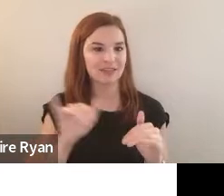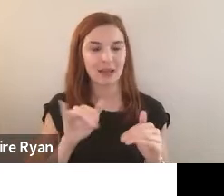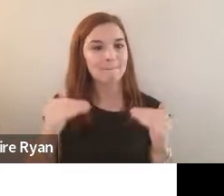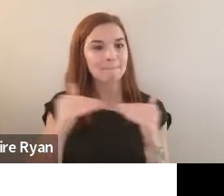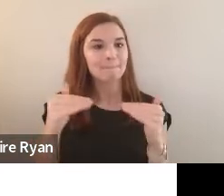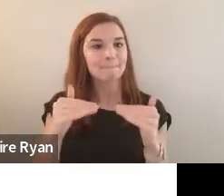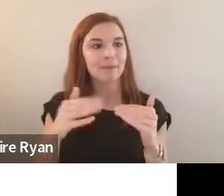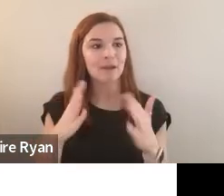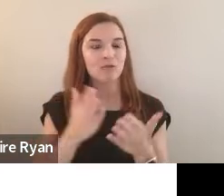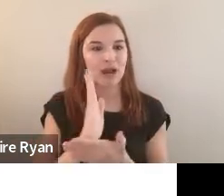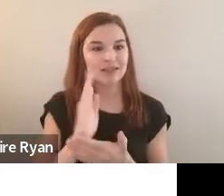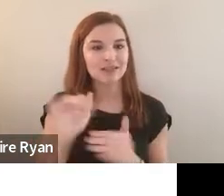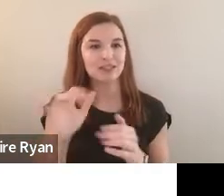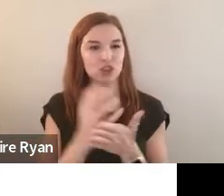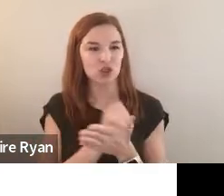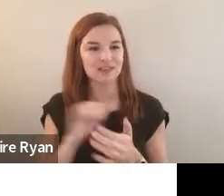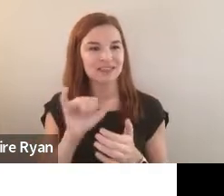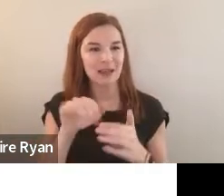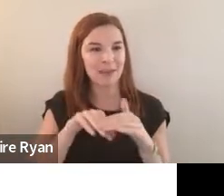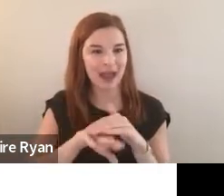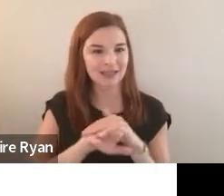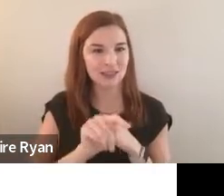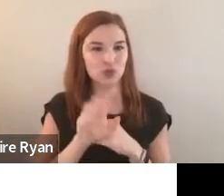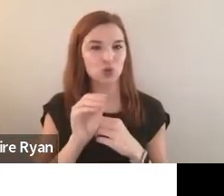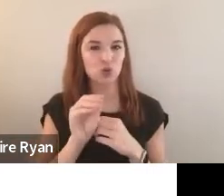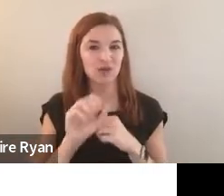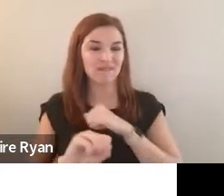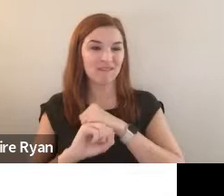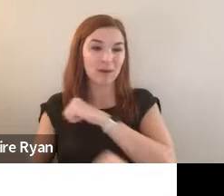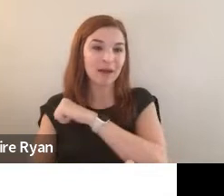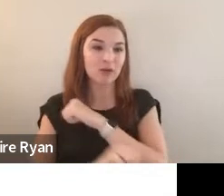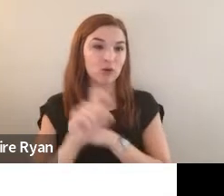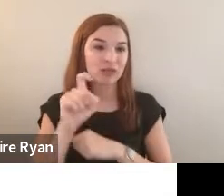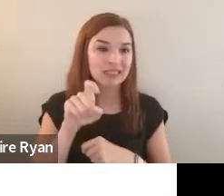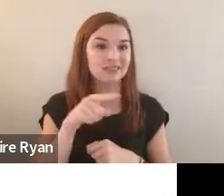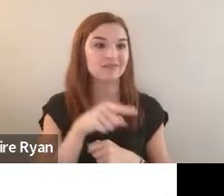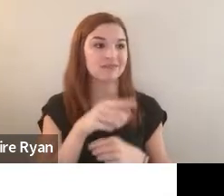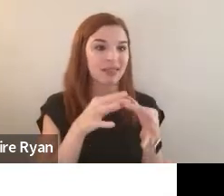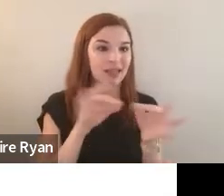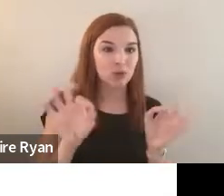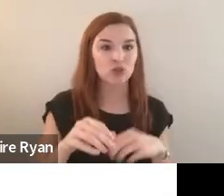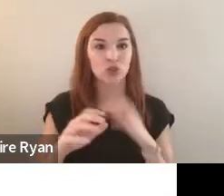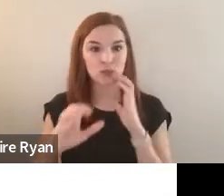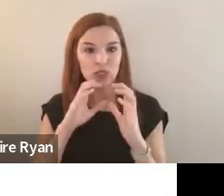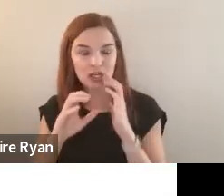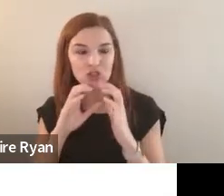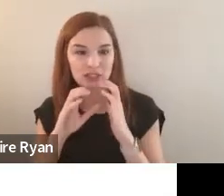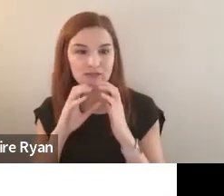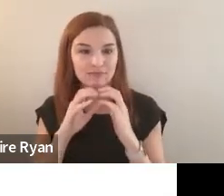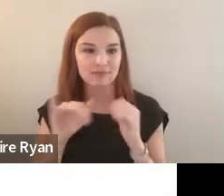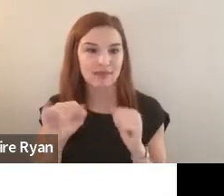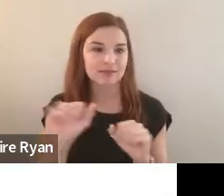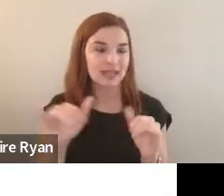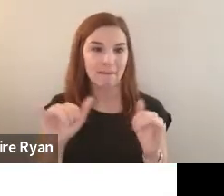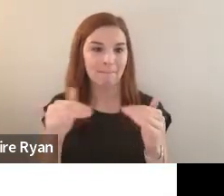things and realize that deaf children have the same right. They deserve the same access to being able